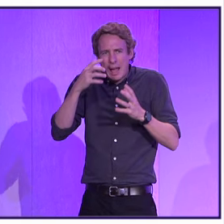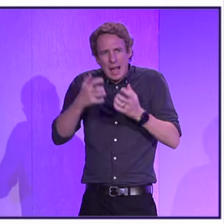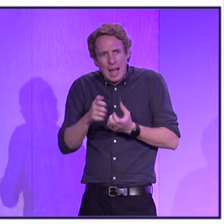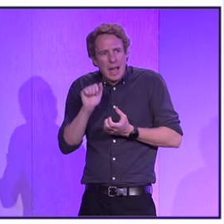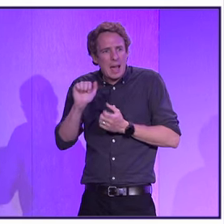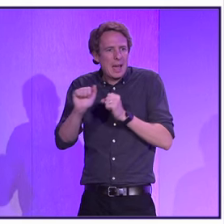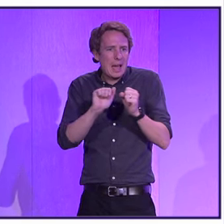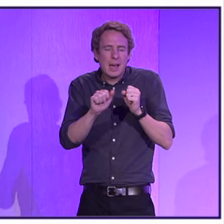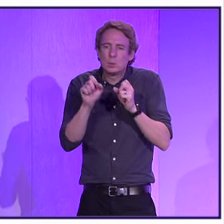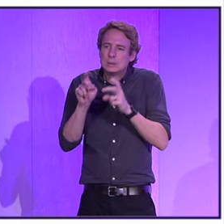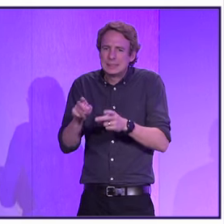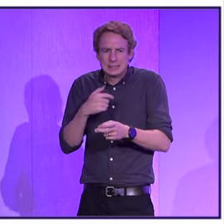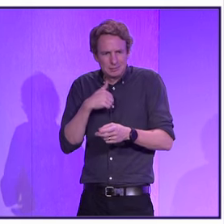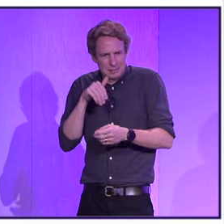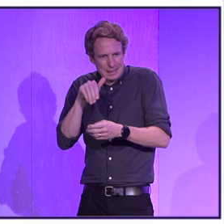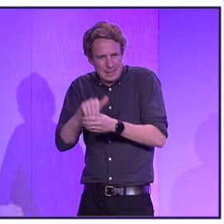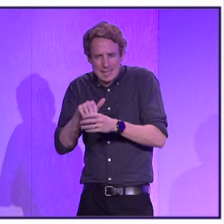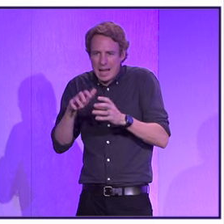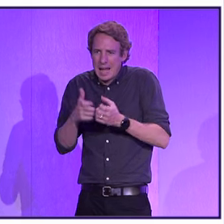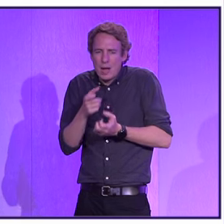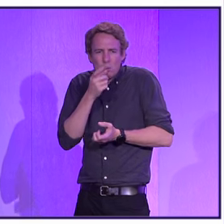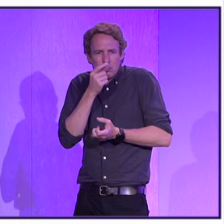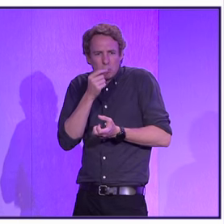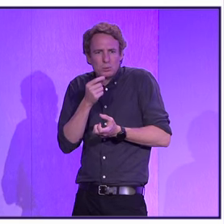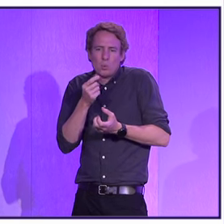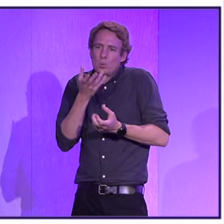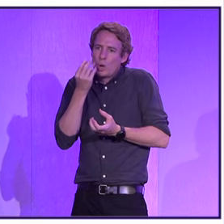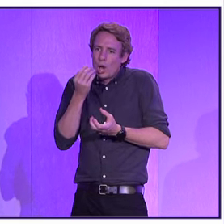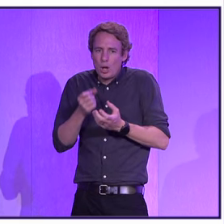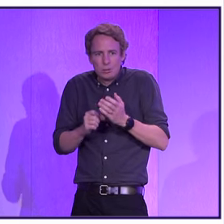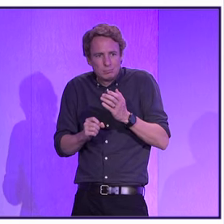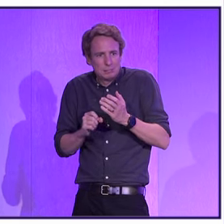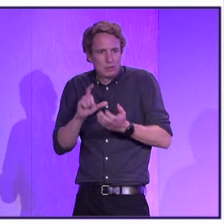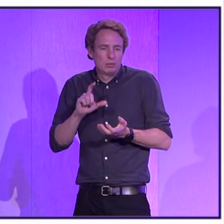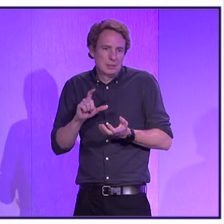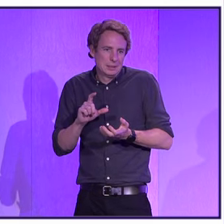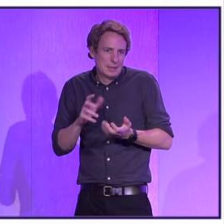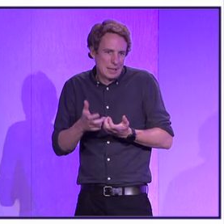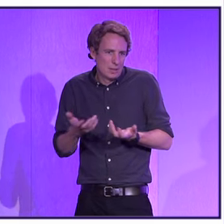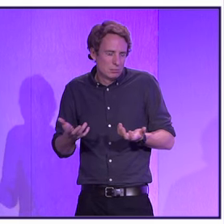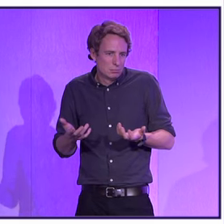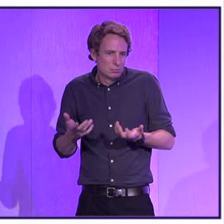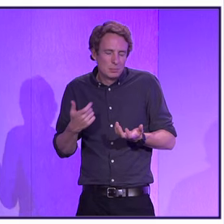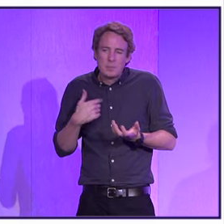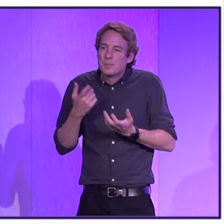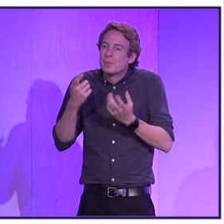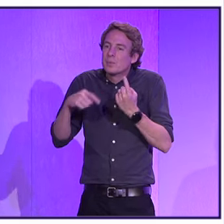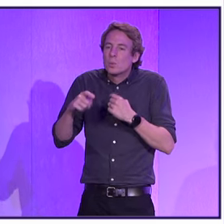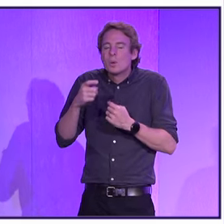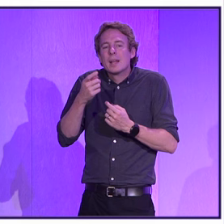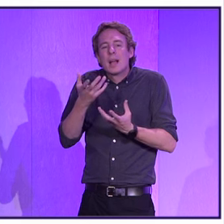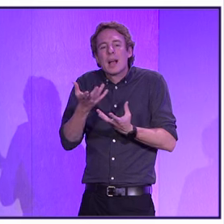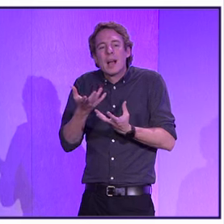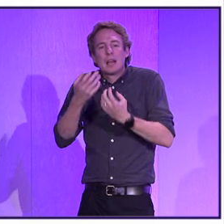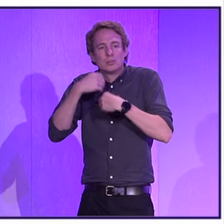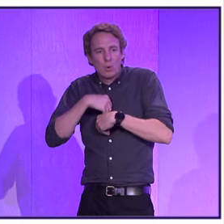the systems that we're a part of and that we build and maintain. And by consciously